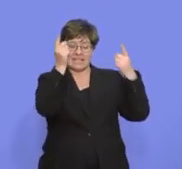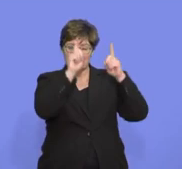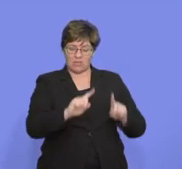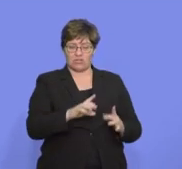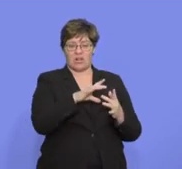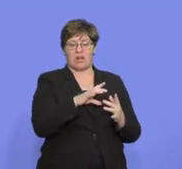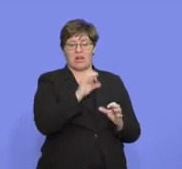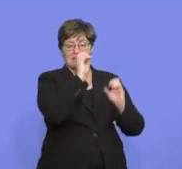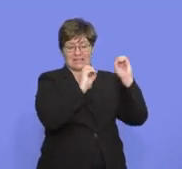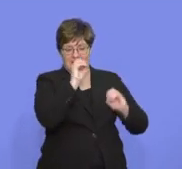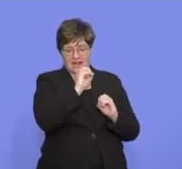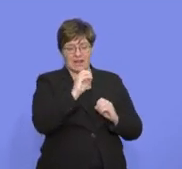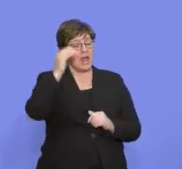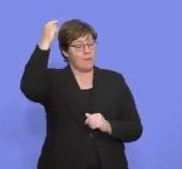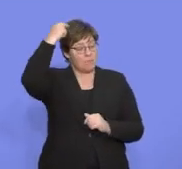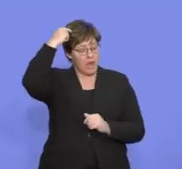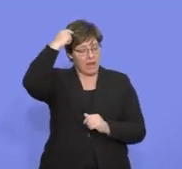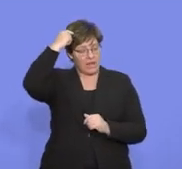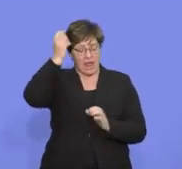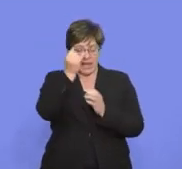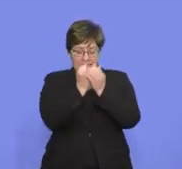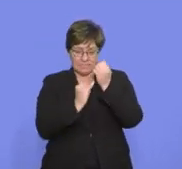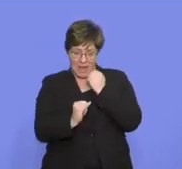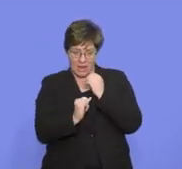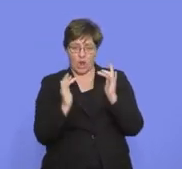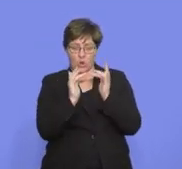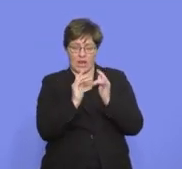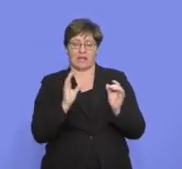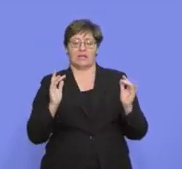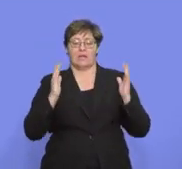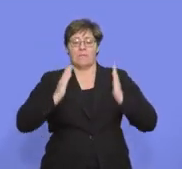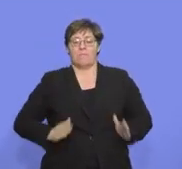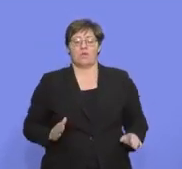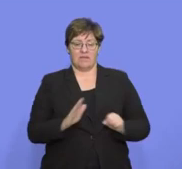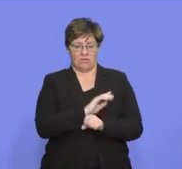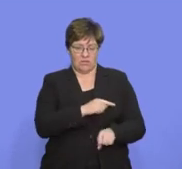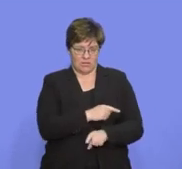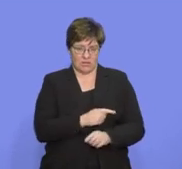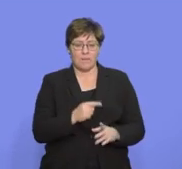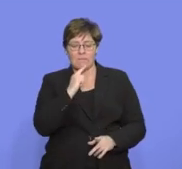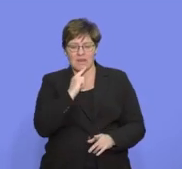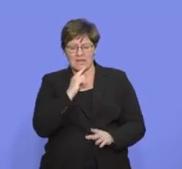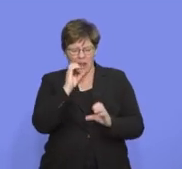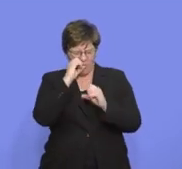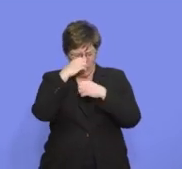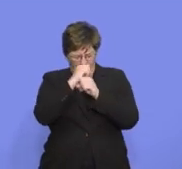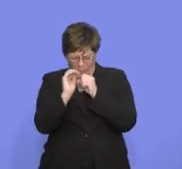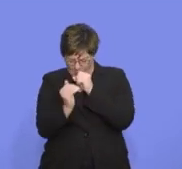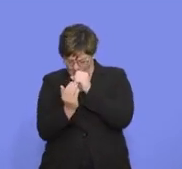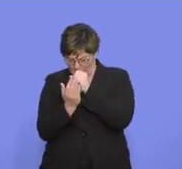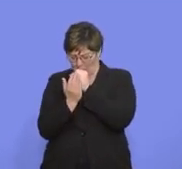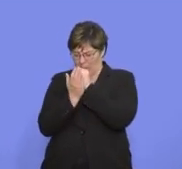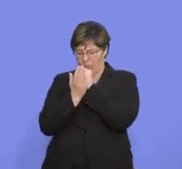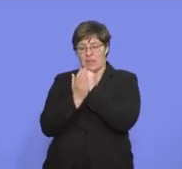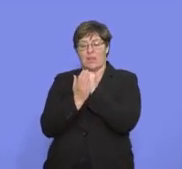specialized cells which connect the brain and the spinal cord to the other parts of the body, right? So they are cells, they are microscopic